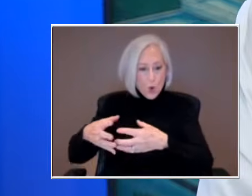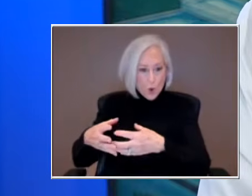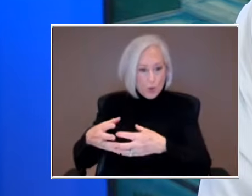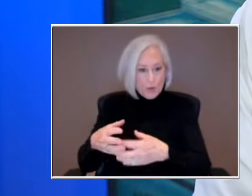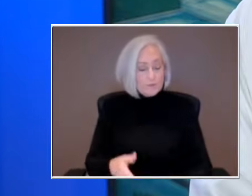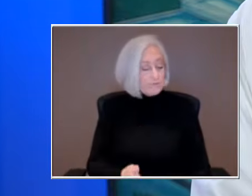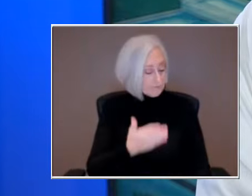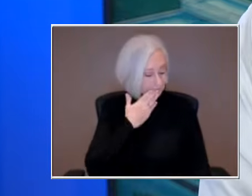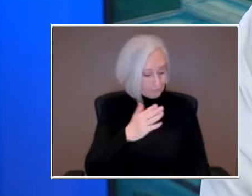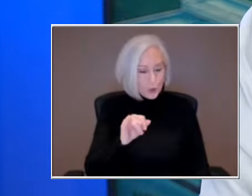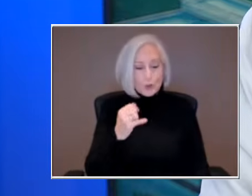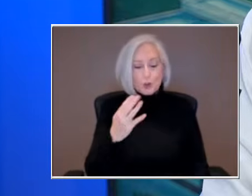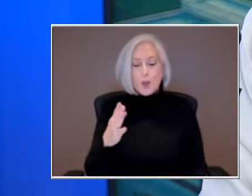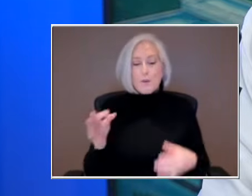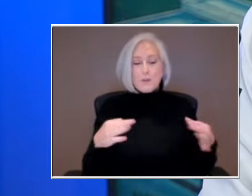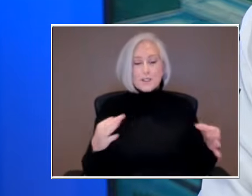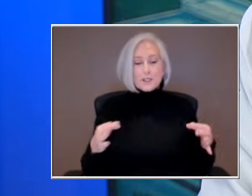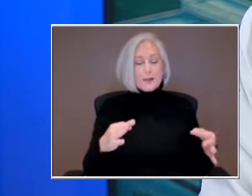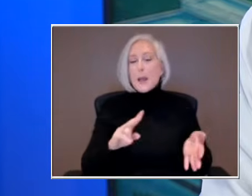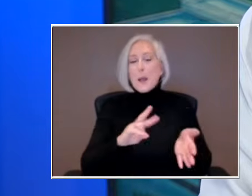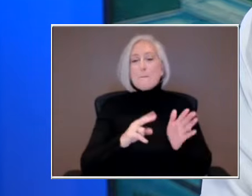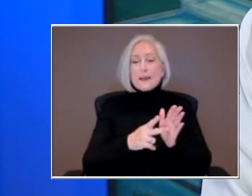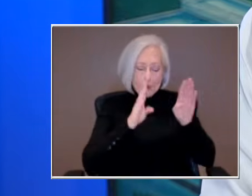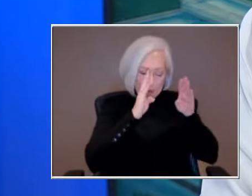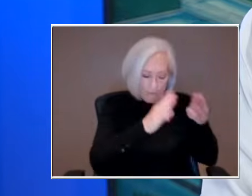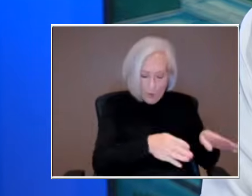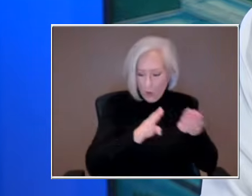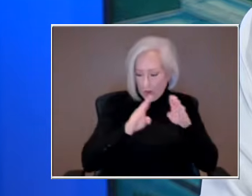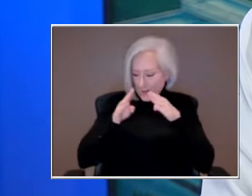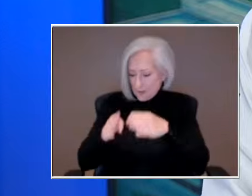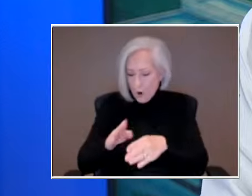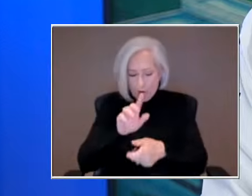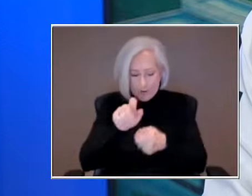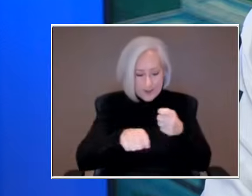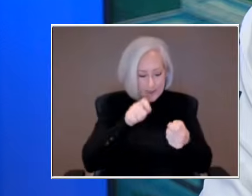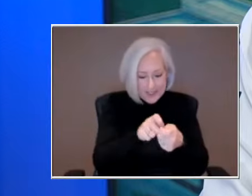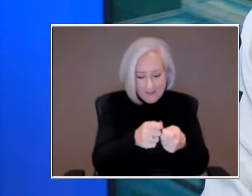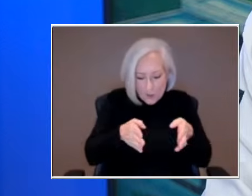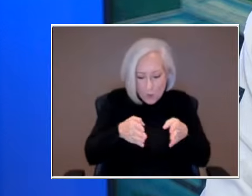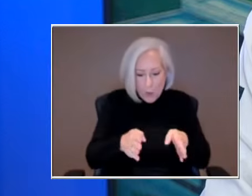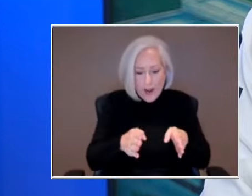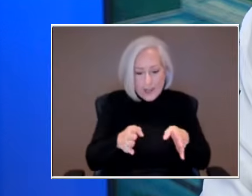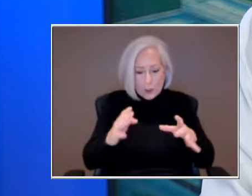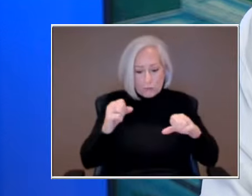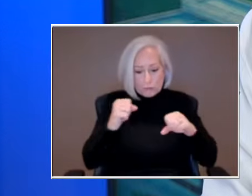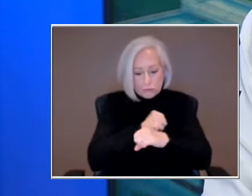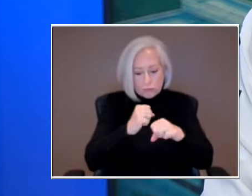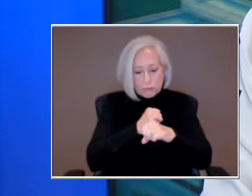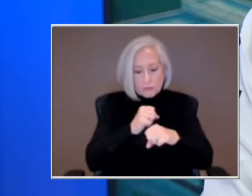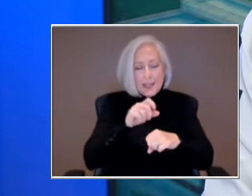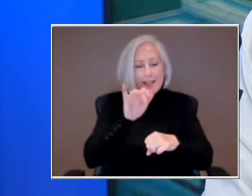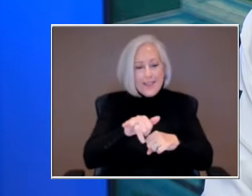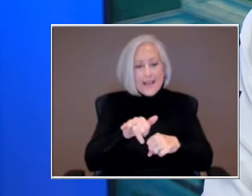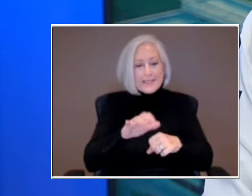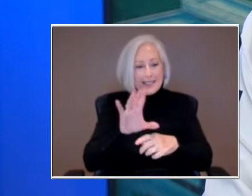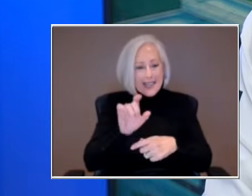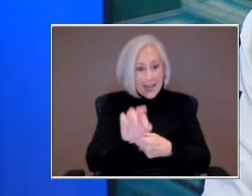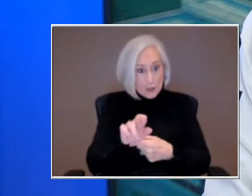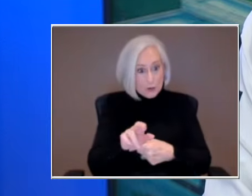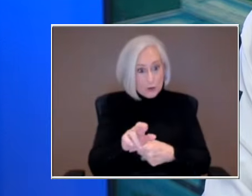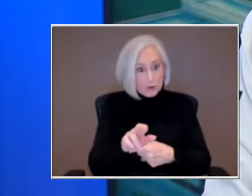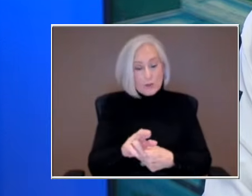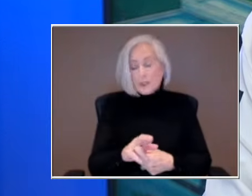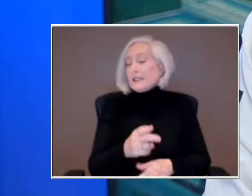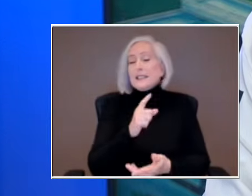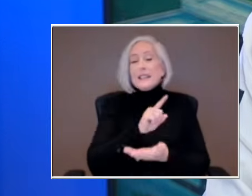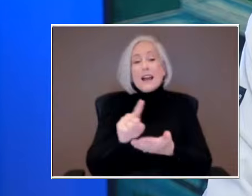this whole field of targeted therapy, and it's wildly exciting because, literally each week we're getting new drugs that are coming to